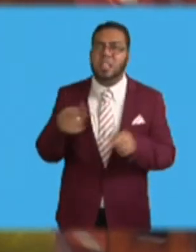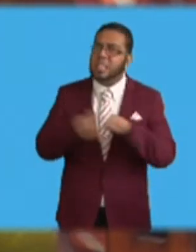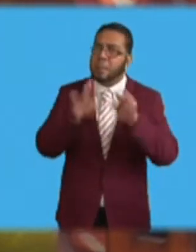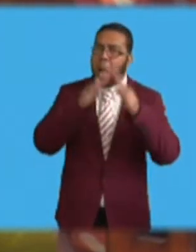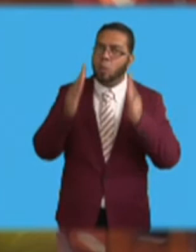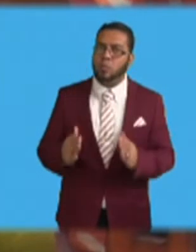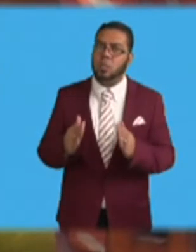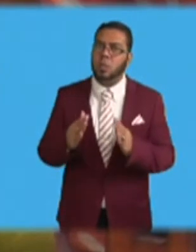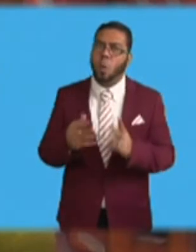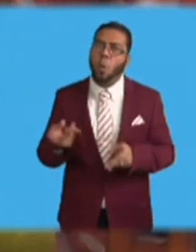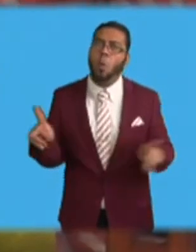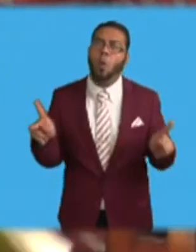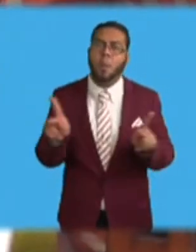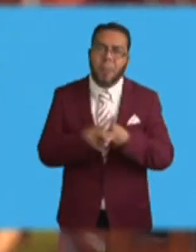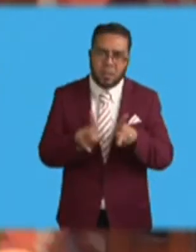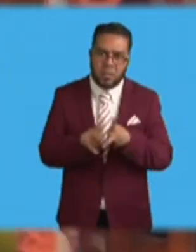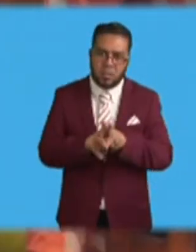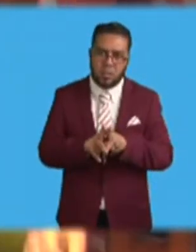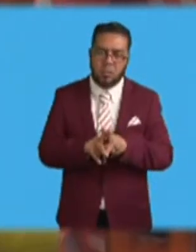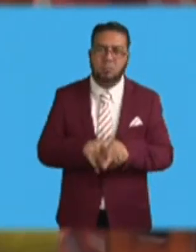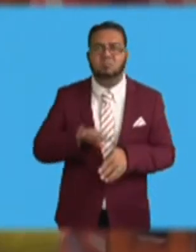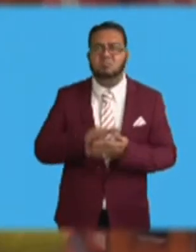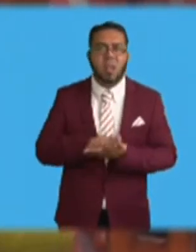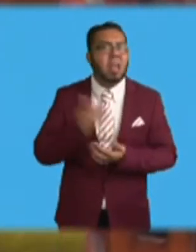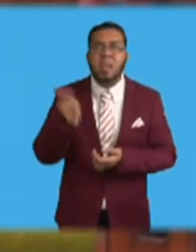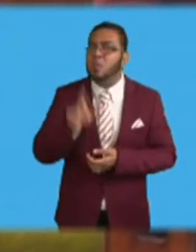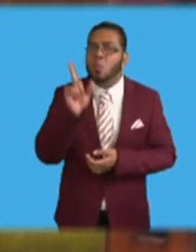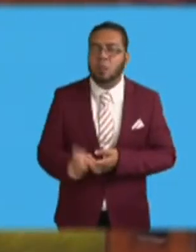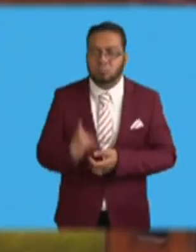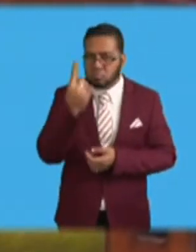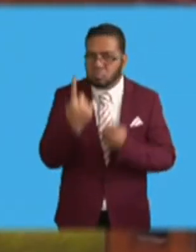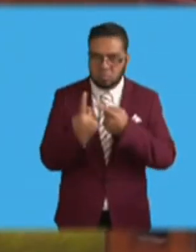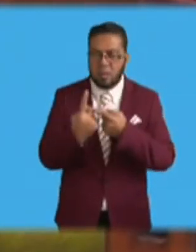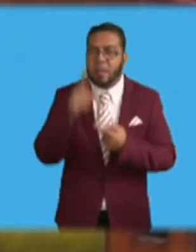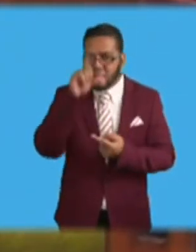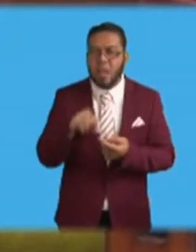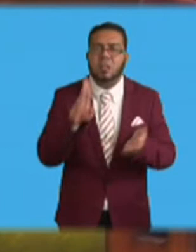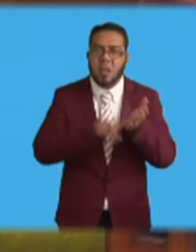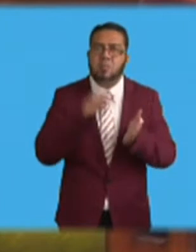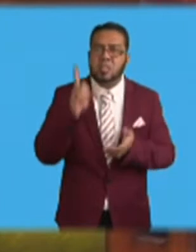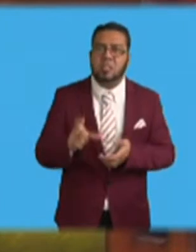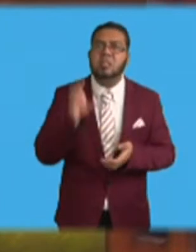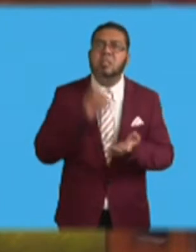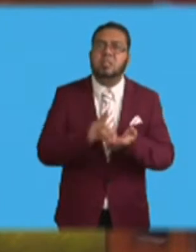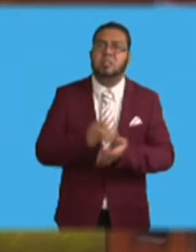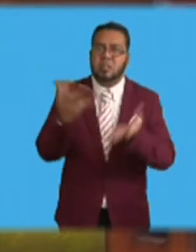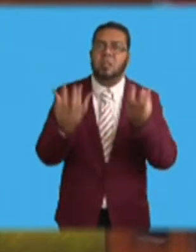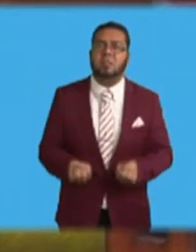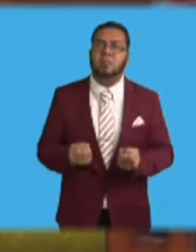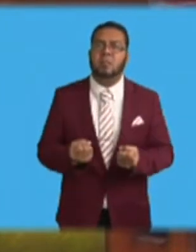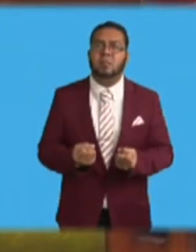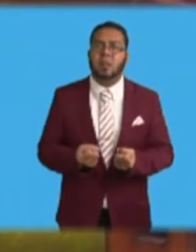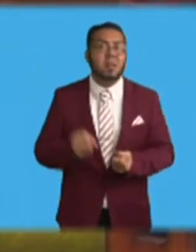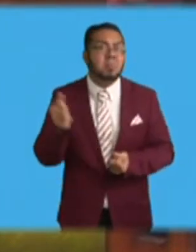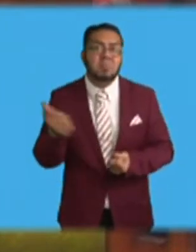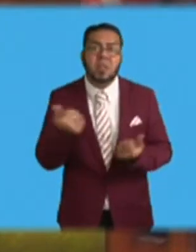are intimate partners. Madam Speaker, anyone can get meningococcal disease. However, most cases